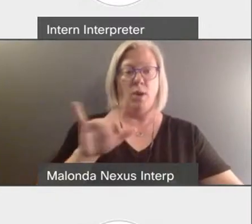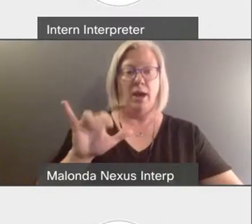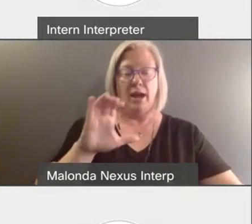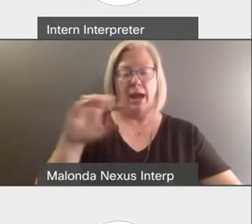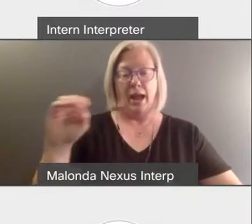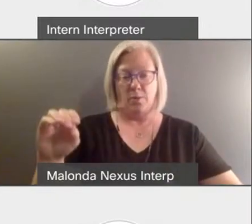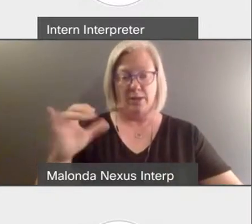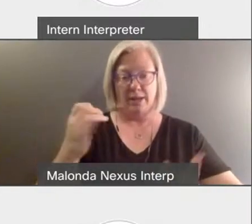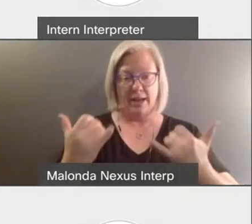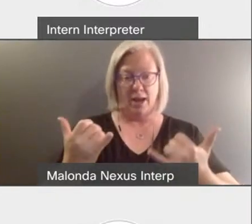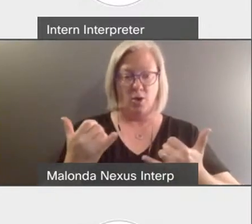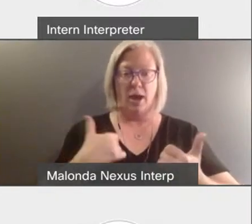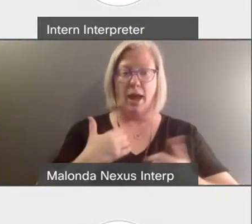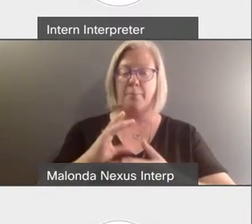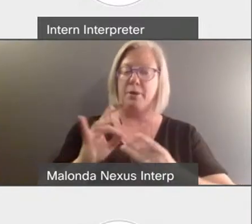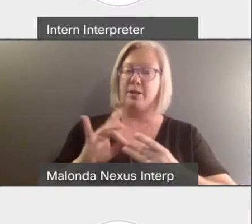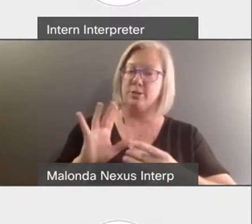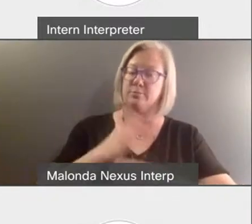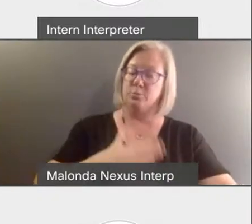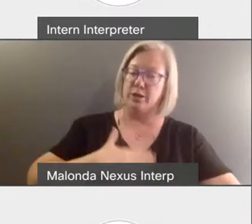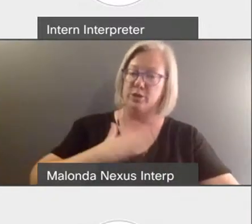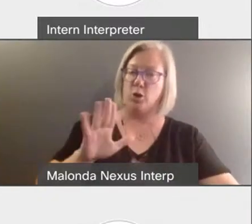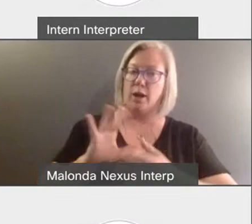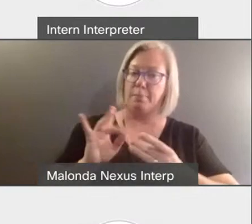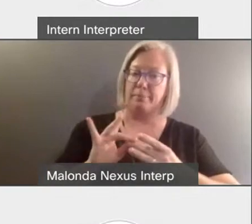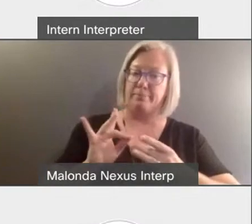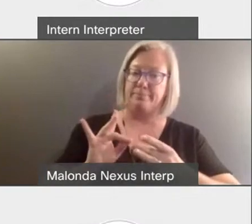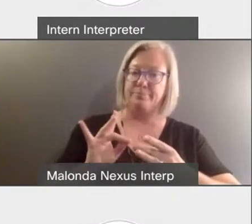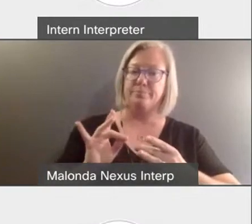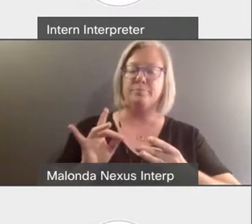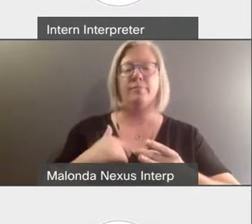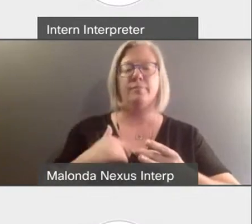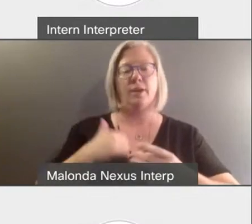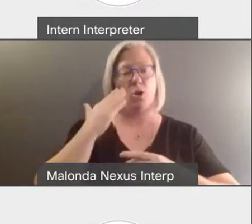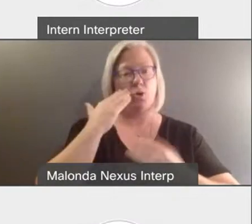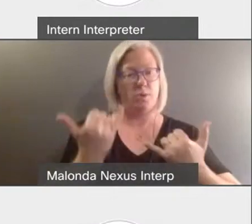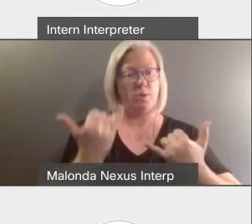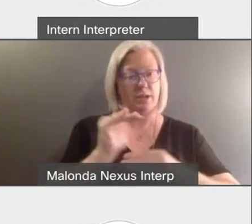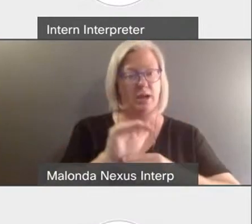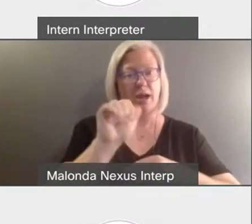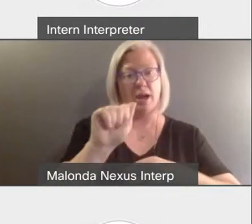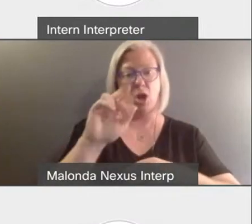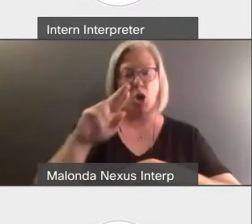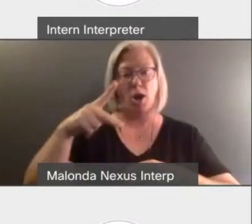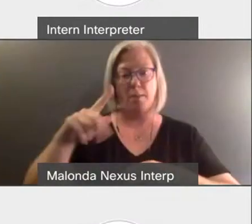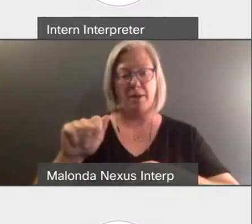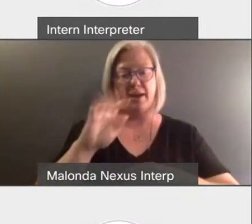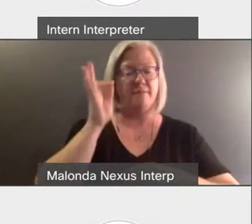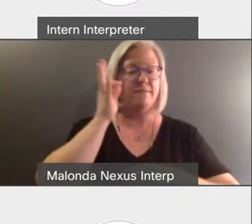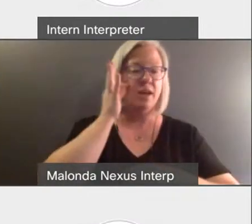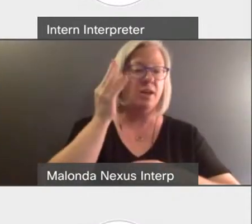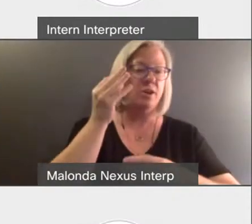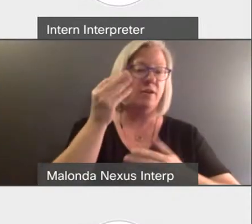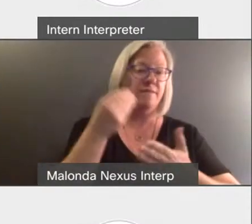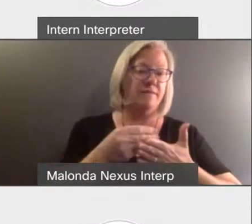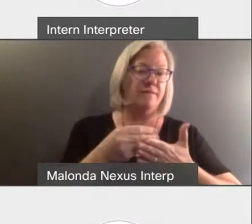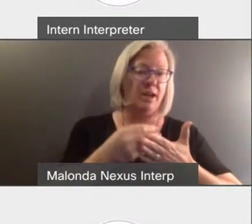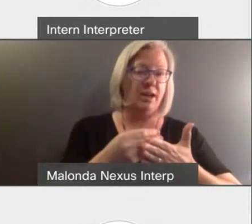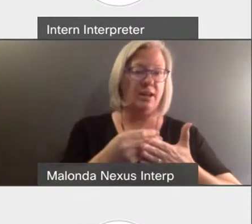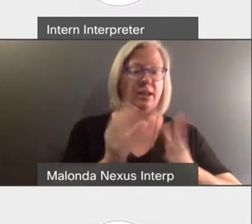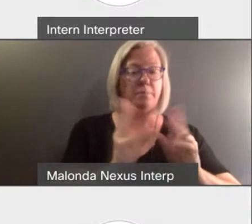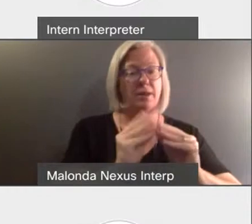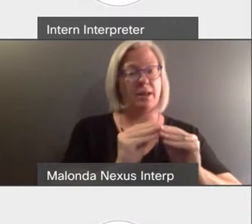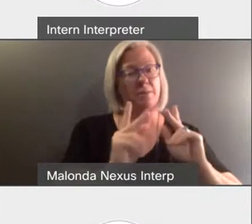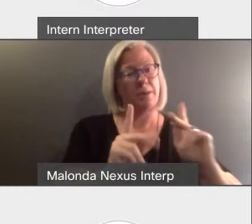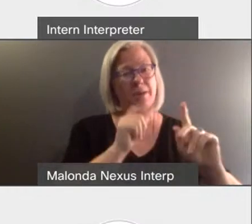gentleman's comments. I know tonight there's an ARPA federal funding meeting that many participants in our community were unable to